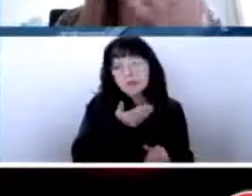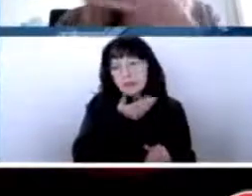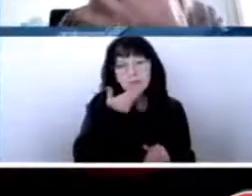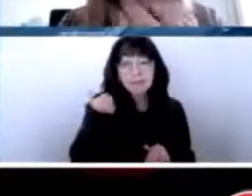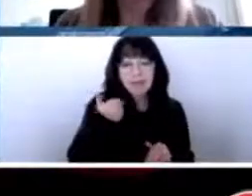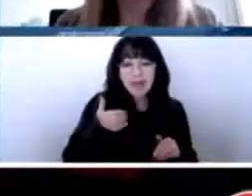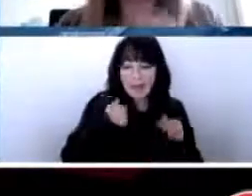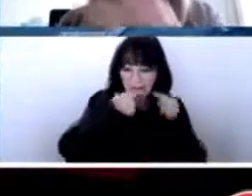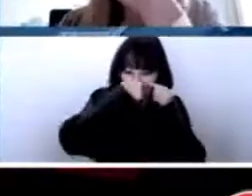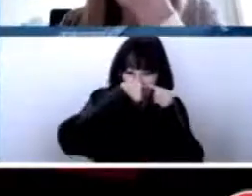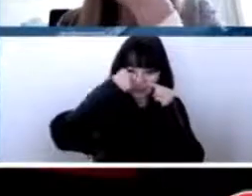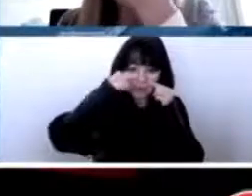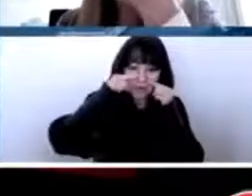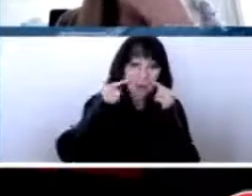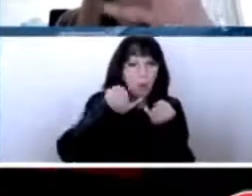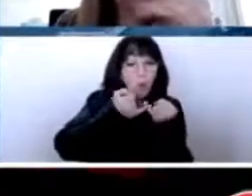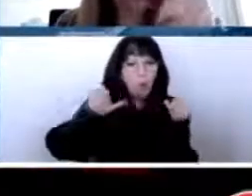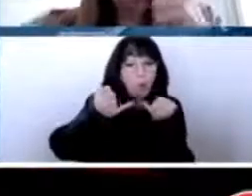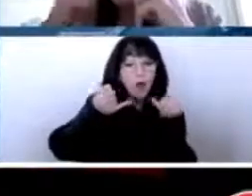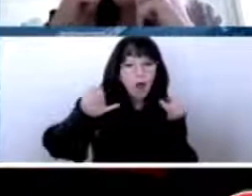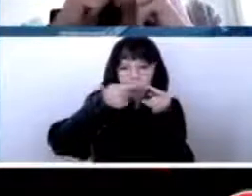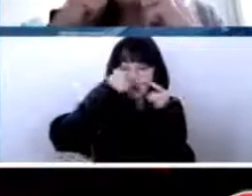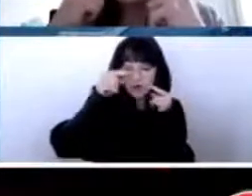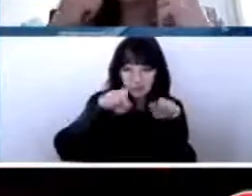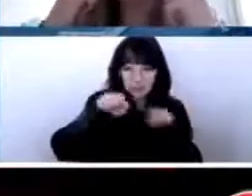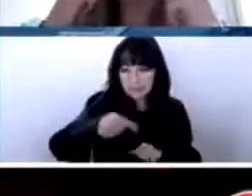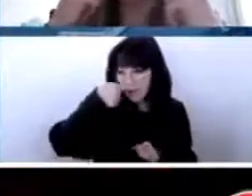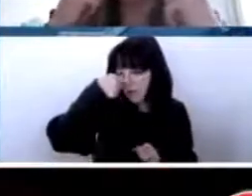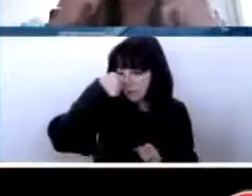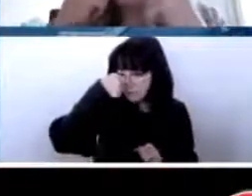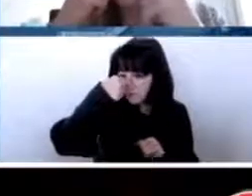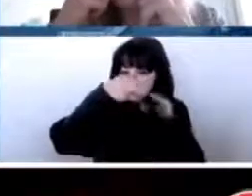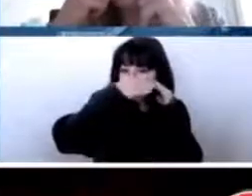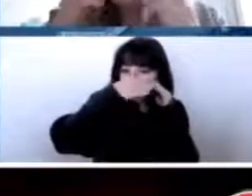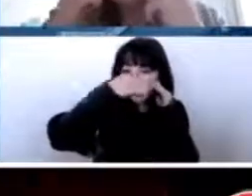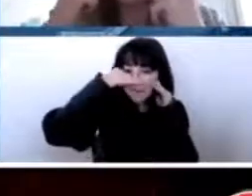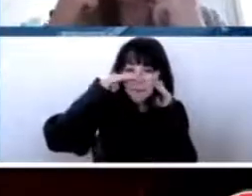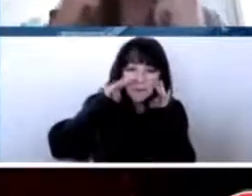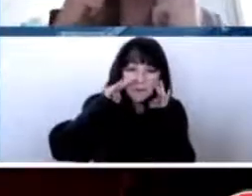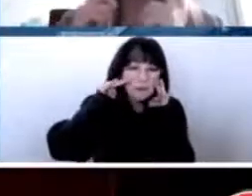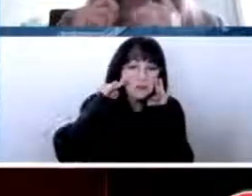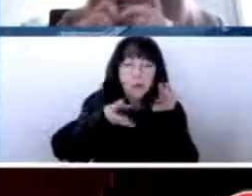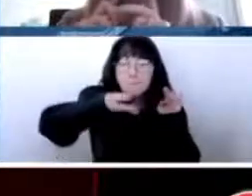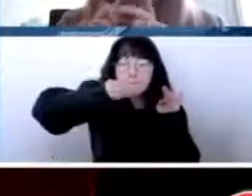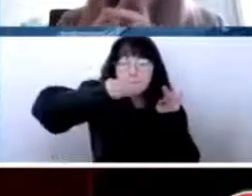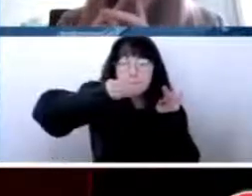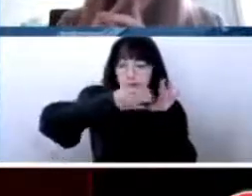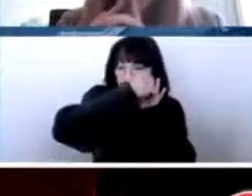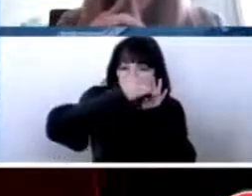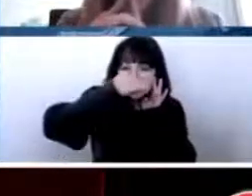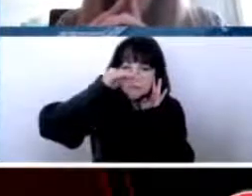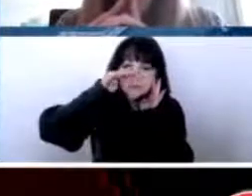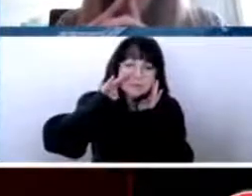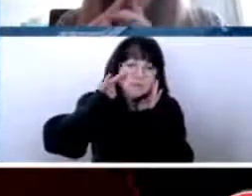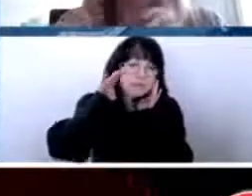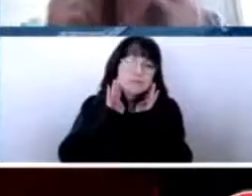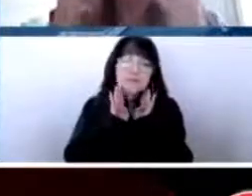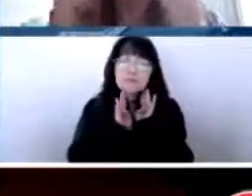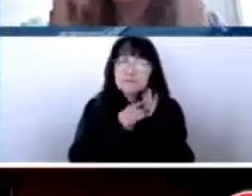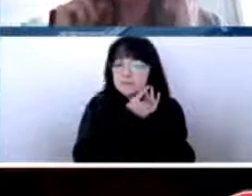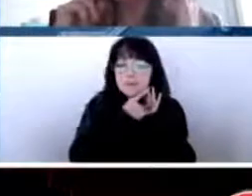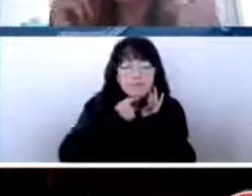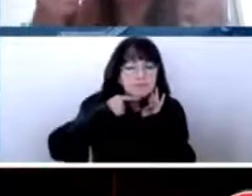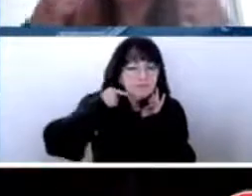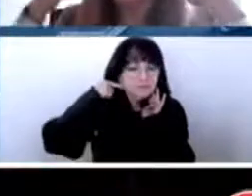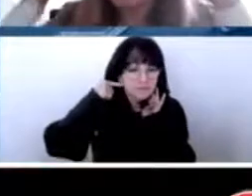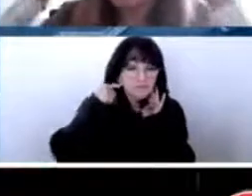a wire over the nose so you can pinch it. So then it's going to fit more tightly around the nose and around the mouth. If